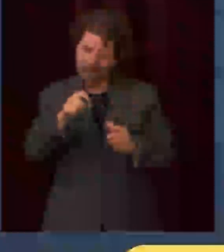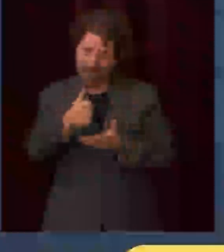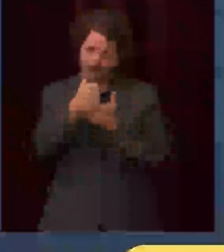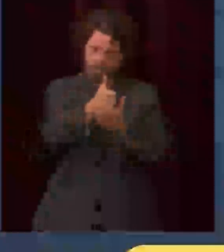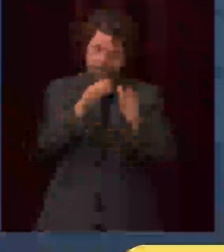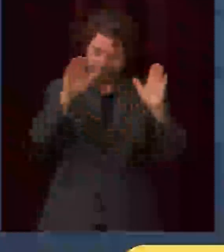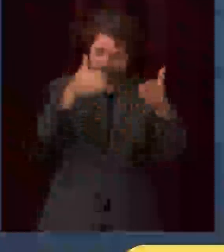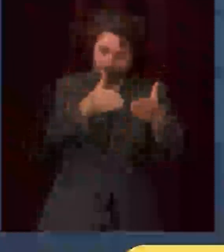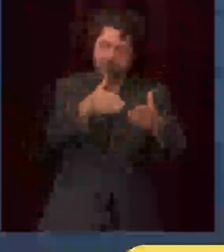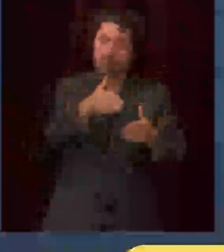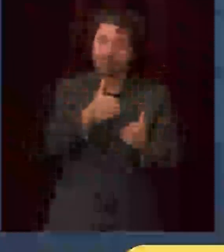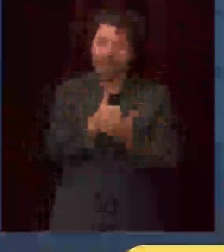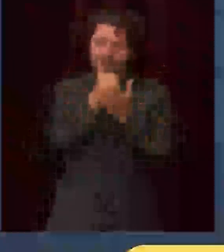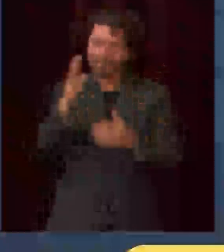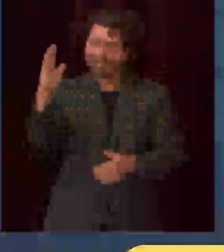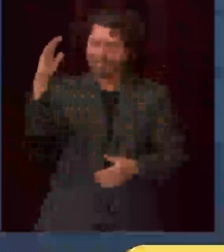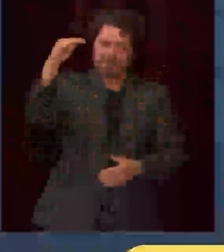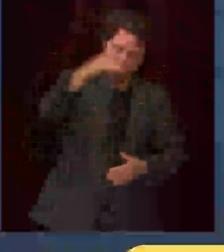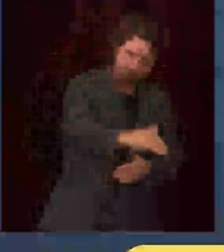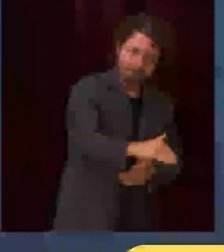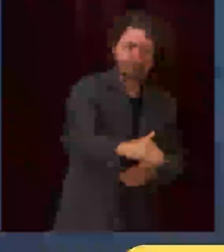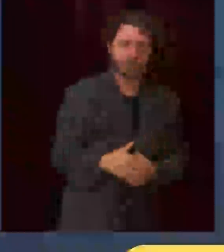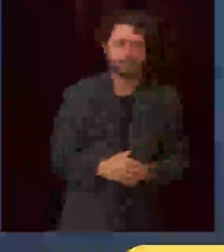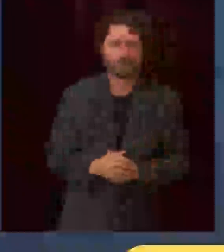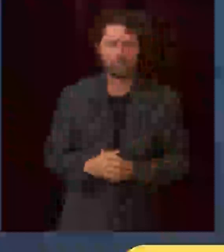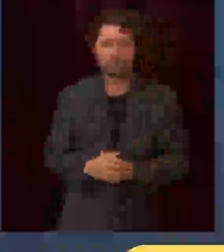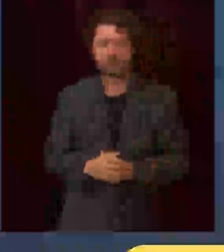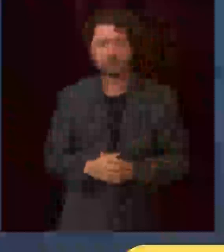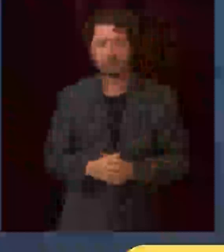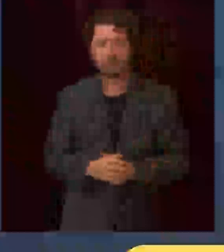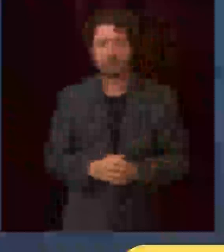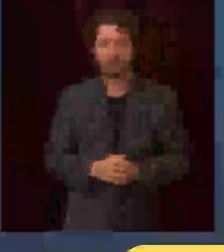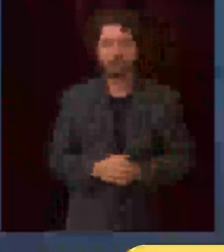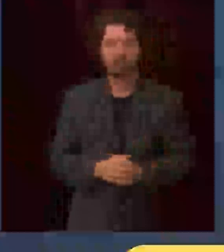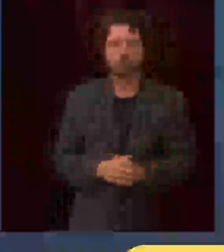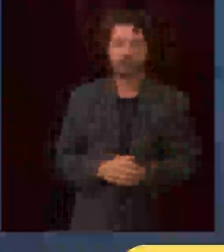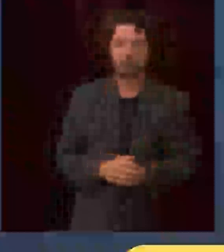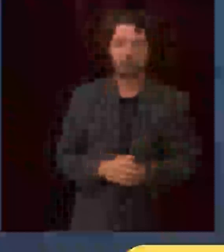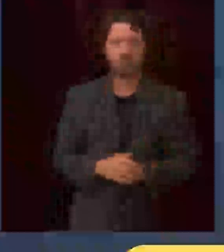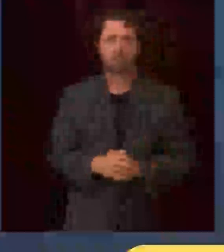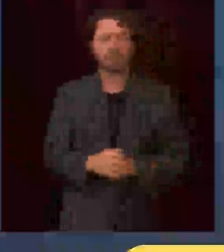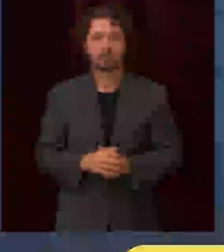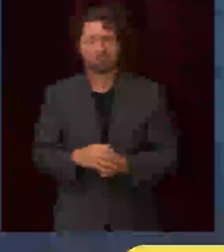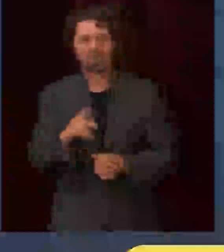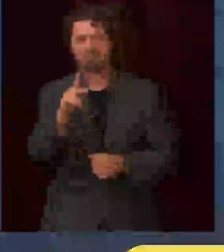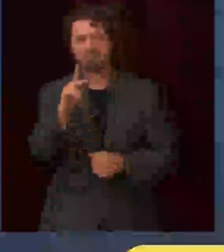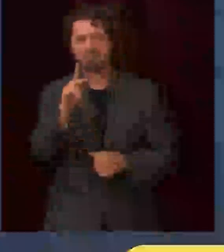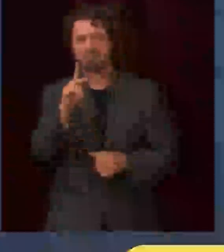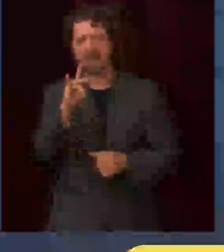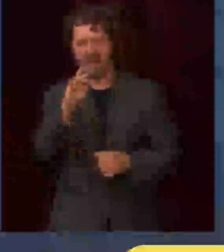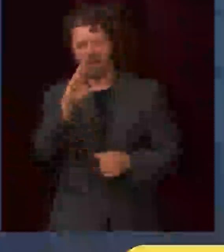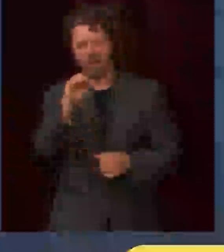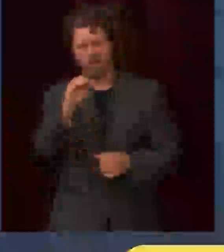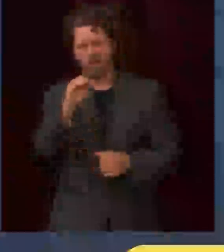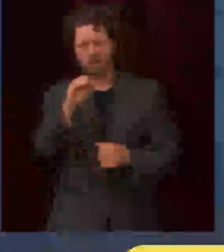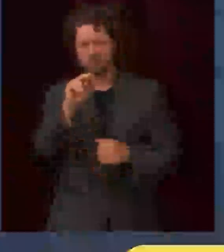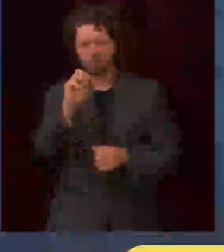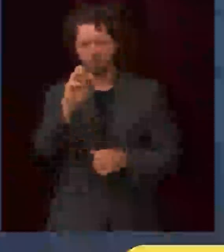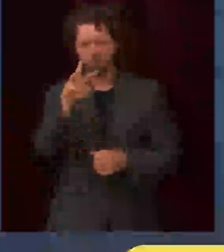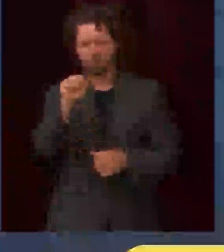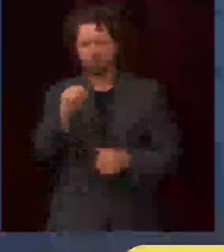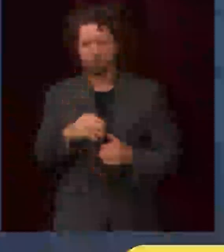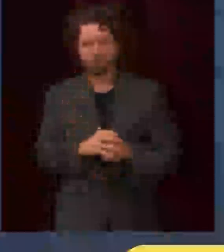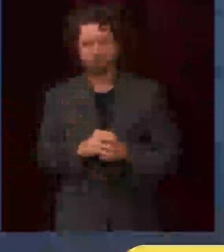with Cairo. Yes, Governor, a question for you and a question for Dr. Lynch. For you, Governor,